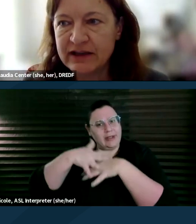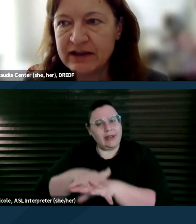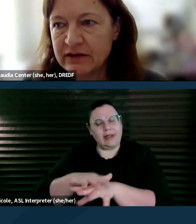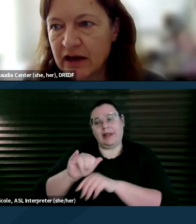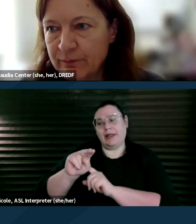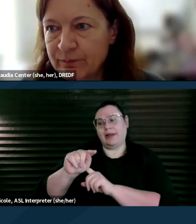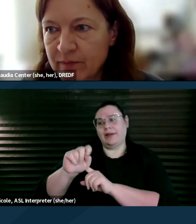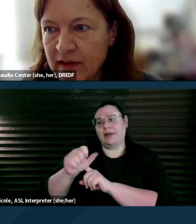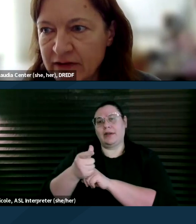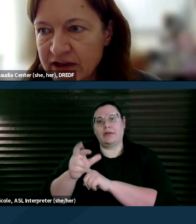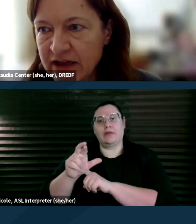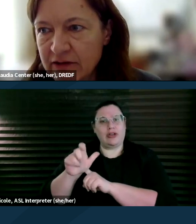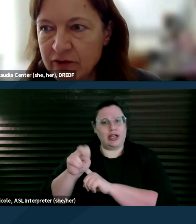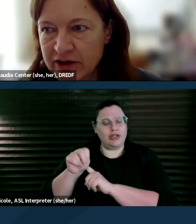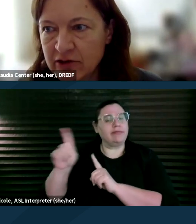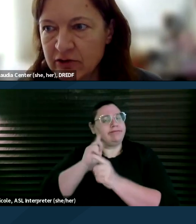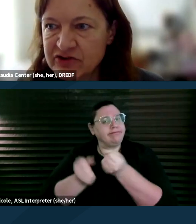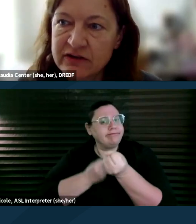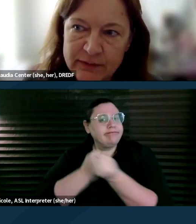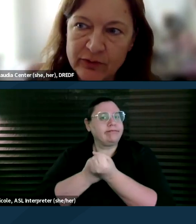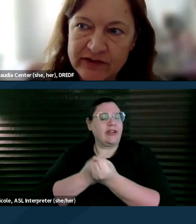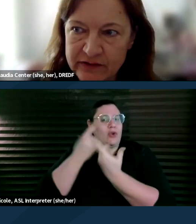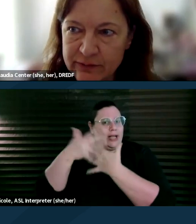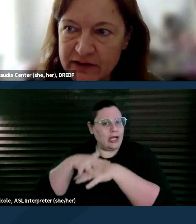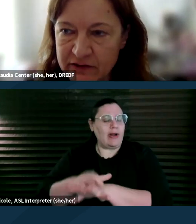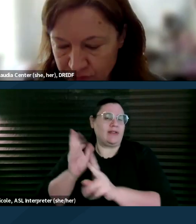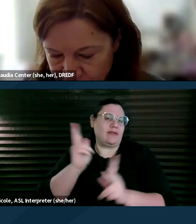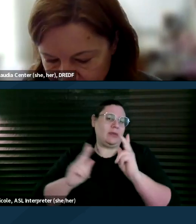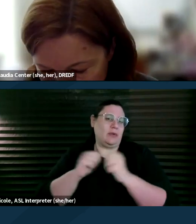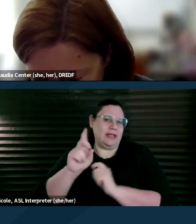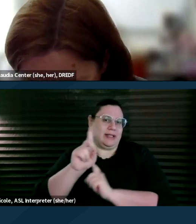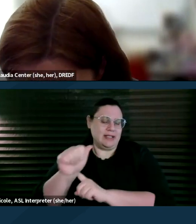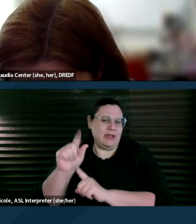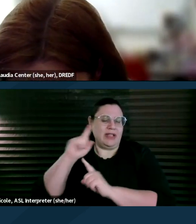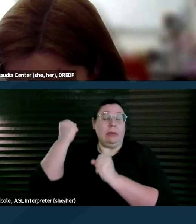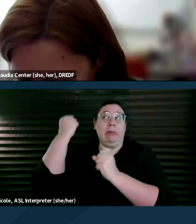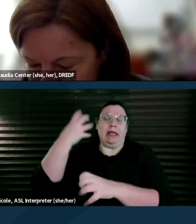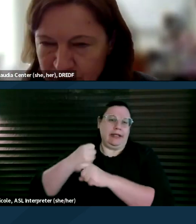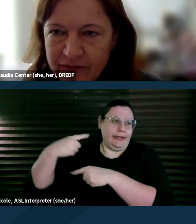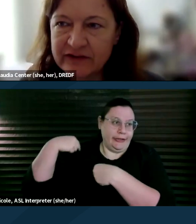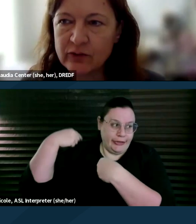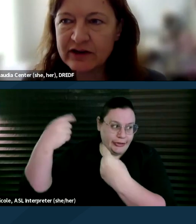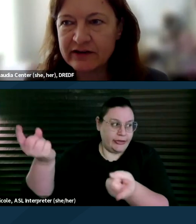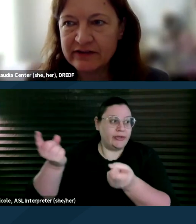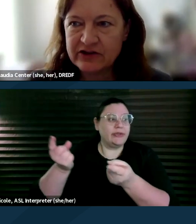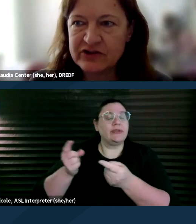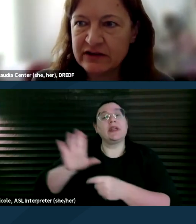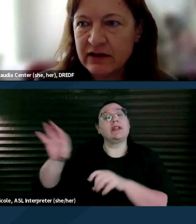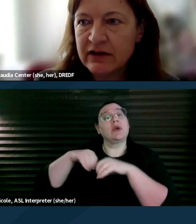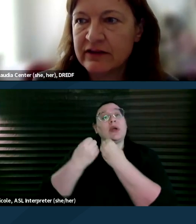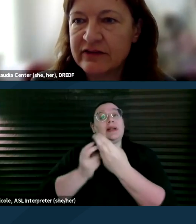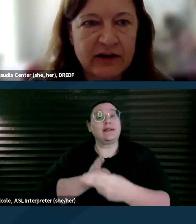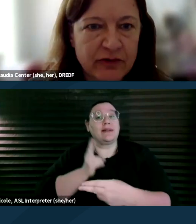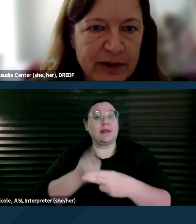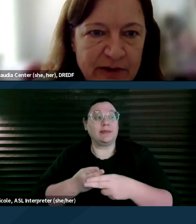has been advocating for integration of people with disabilities for decades. The name of his